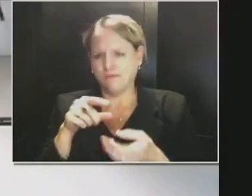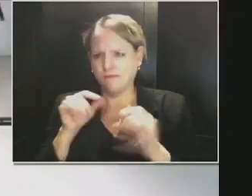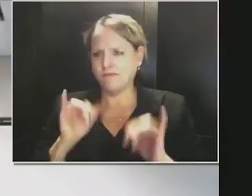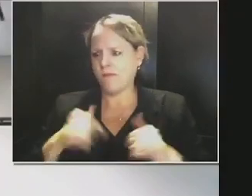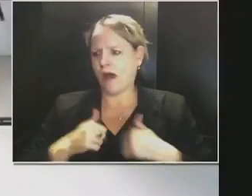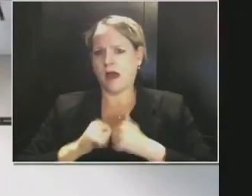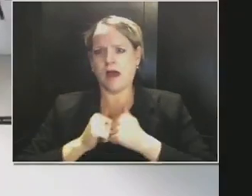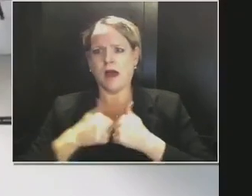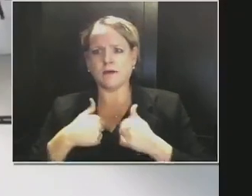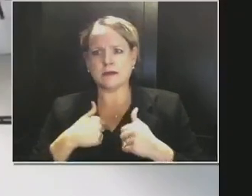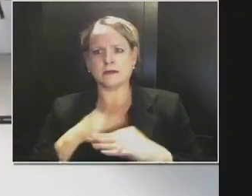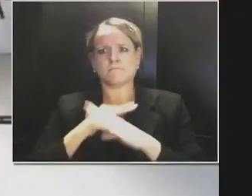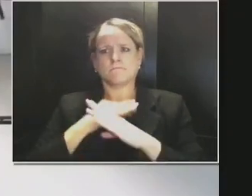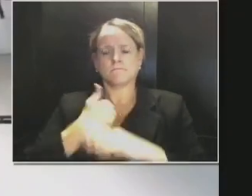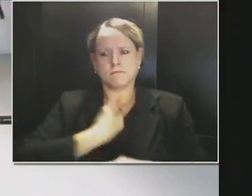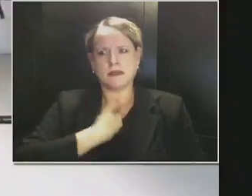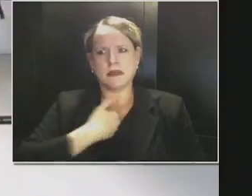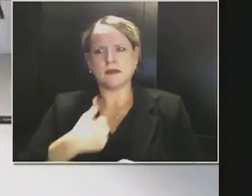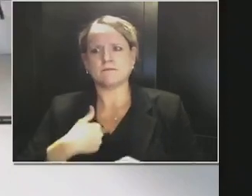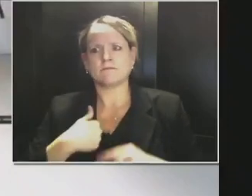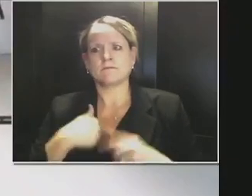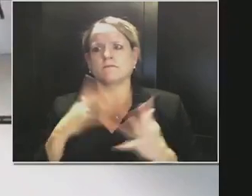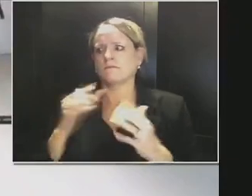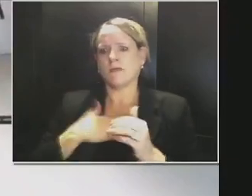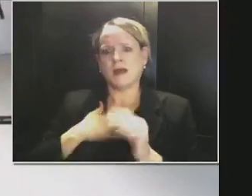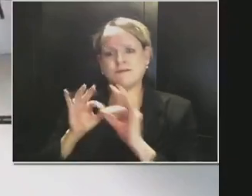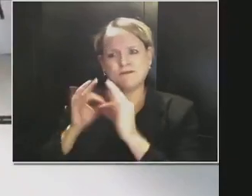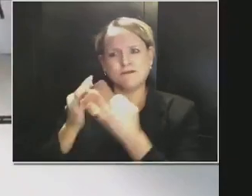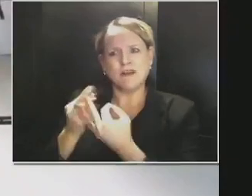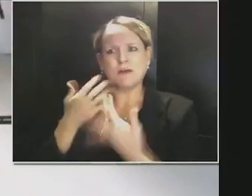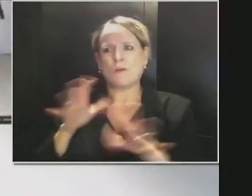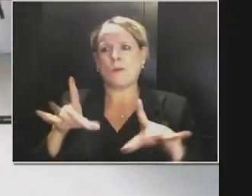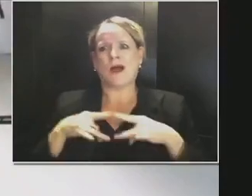use this data to guide decisions for them as well.